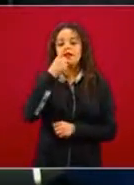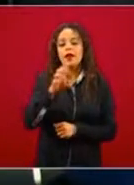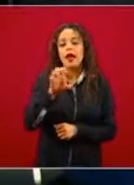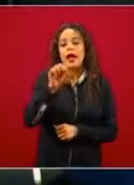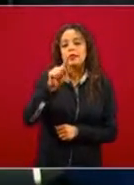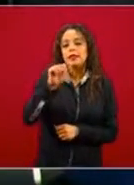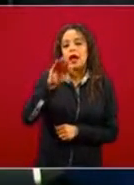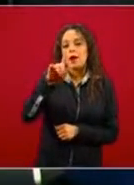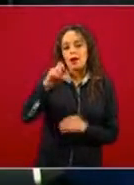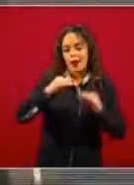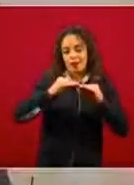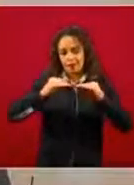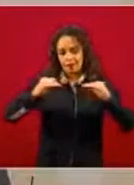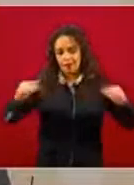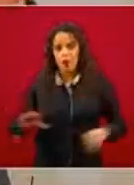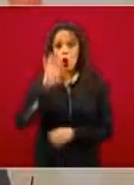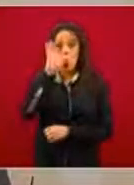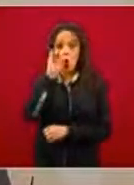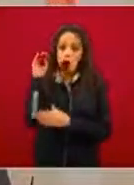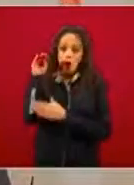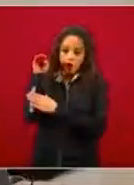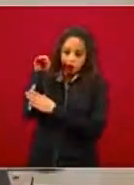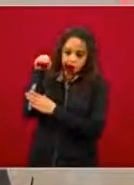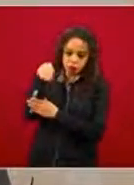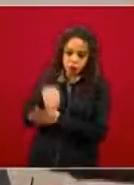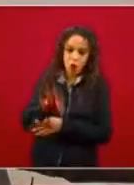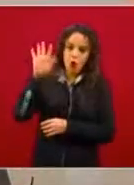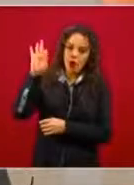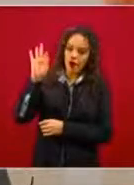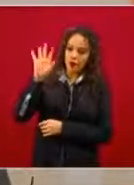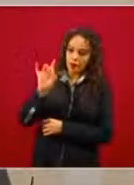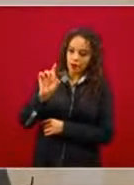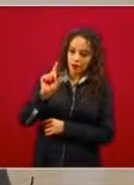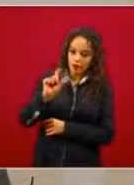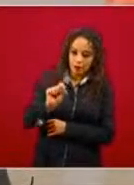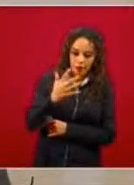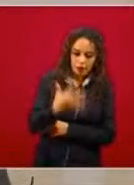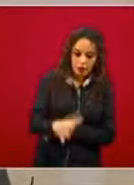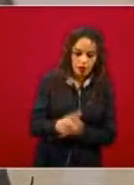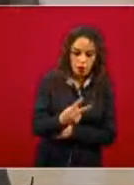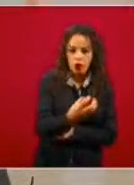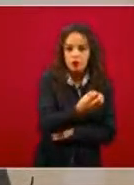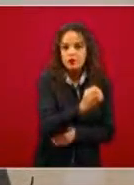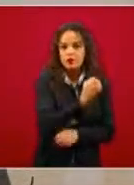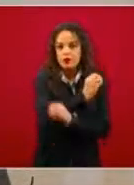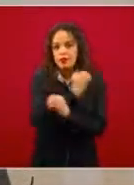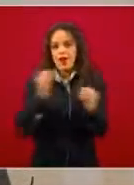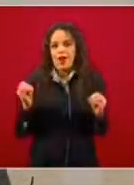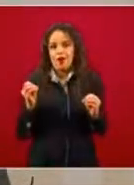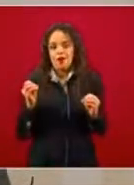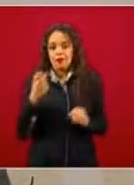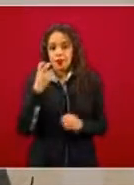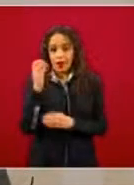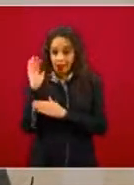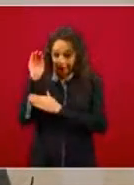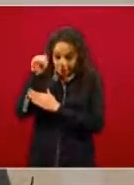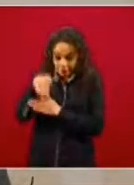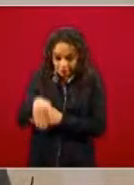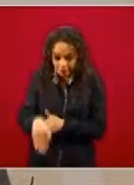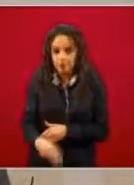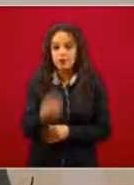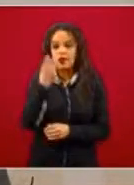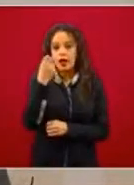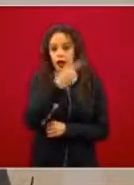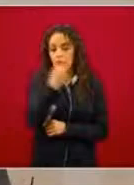very small variations, there's a flat tendency. Or there could be a decrease, 30, 20, 18, 2,